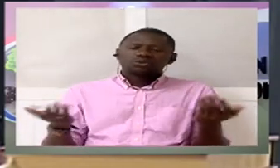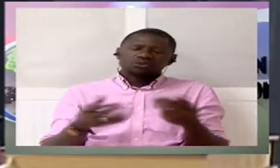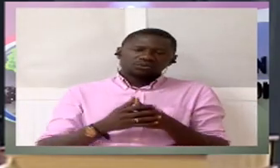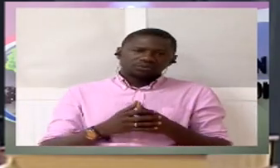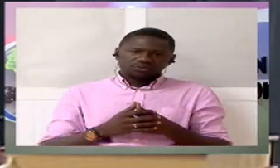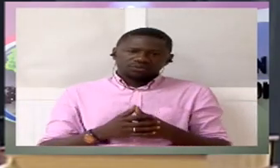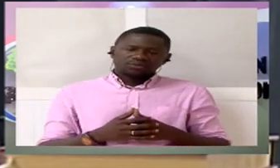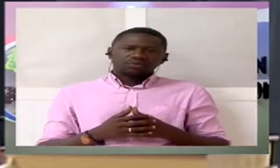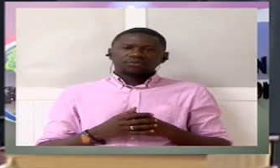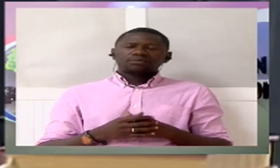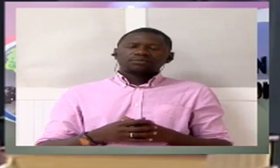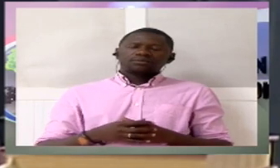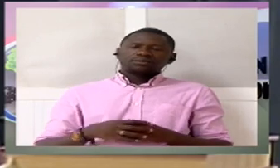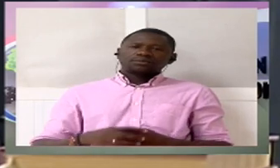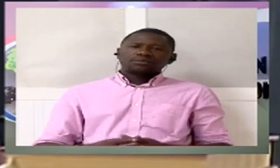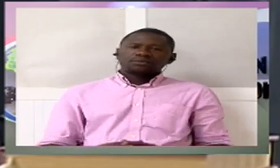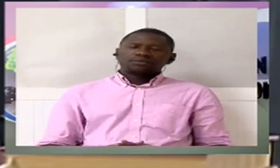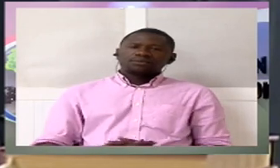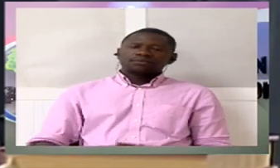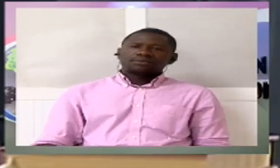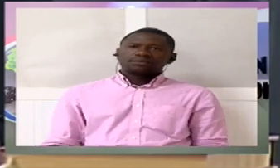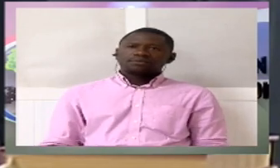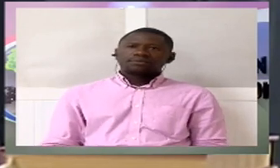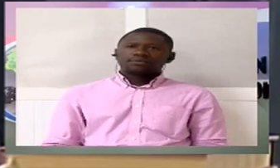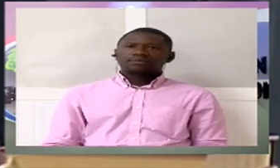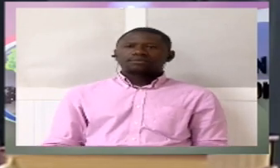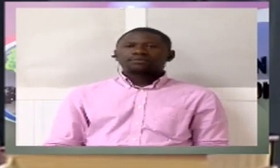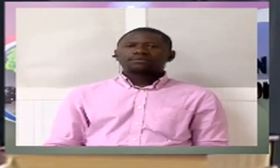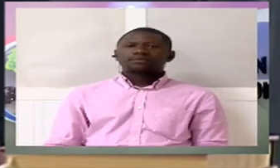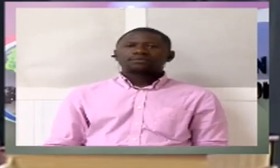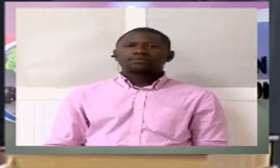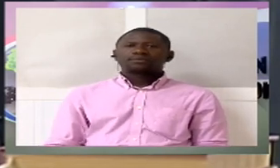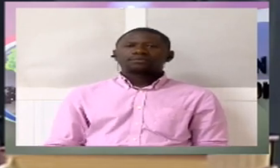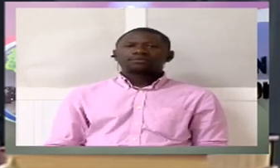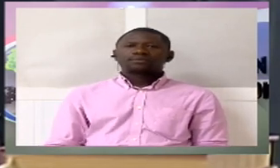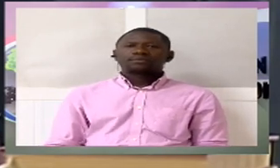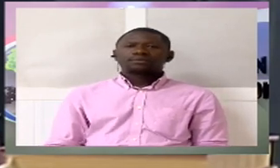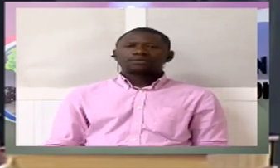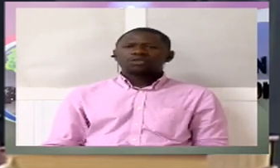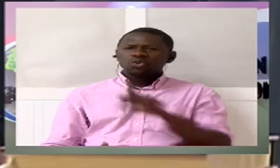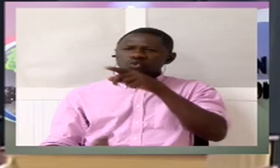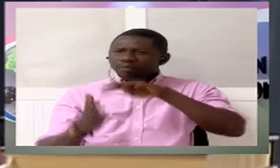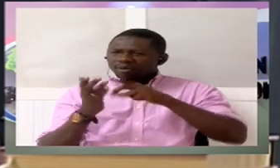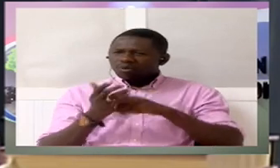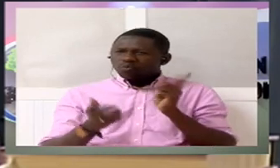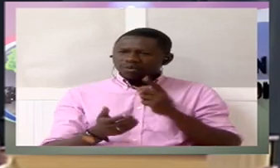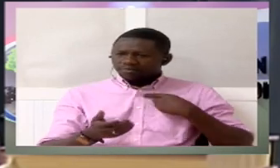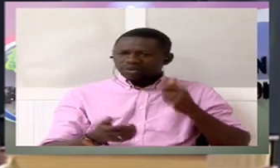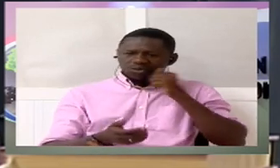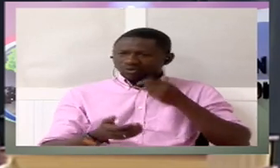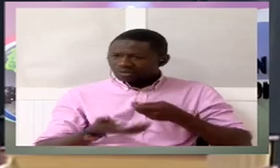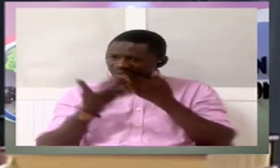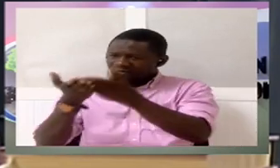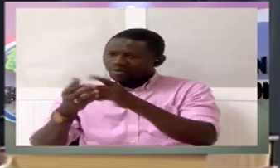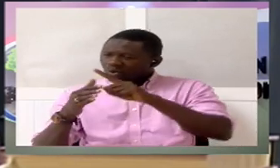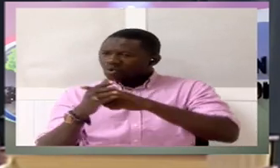ya lonko kasola doku lale muati membe dinulu kono. Deka mendila bang foi kamen soto ifangola. You mean what I used to give them or what they get